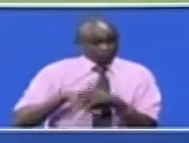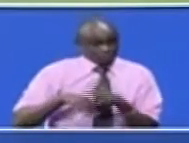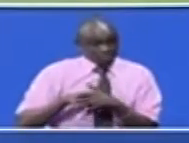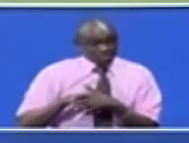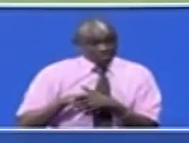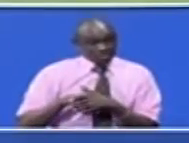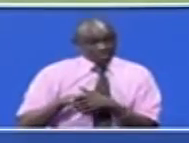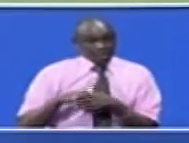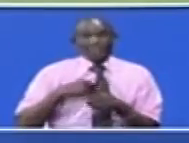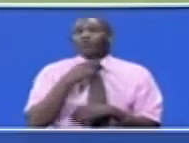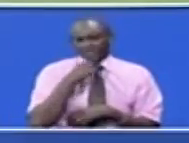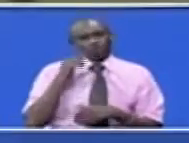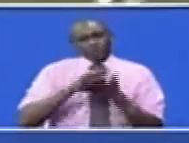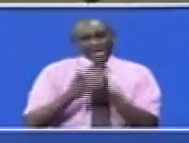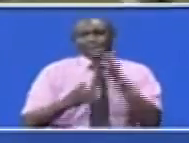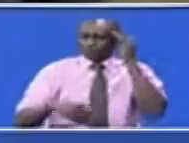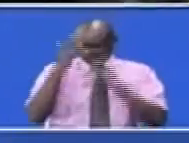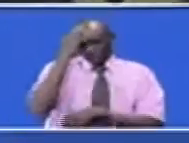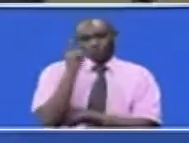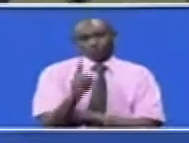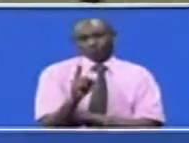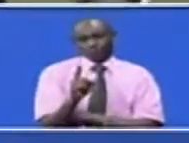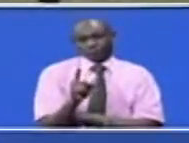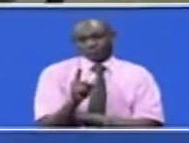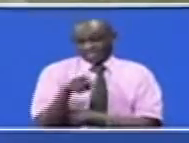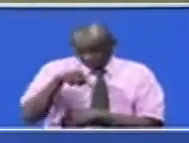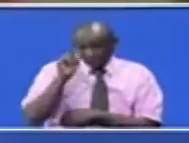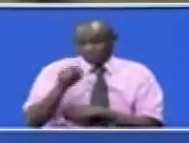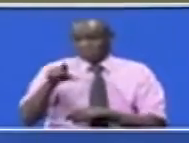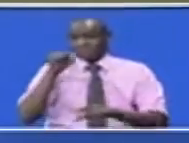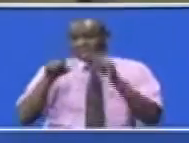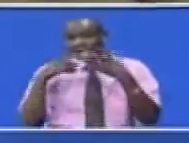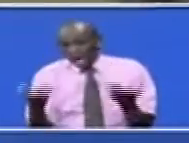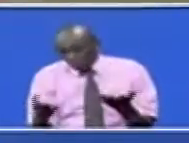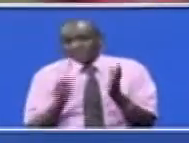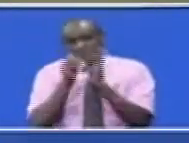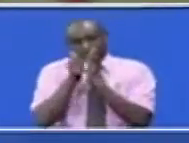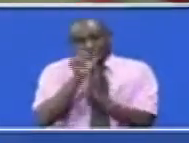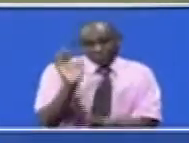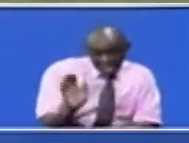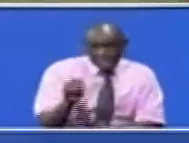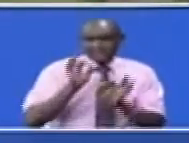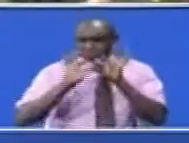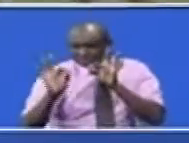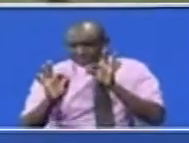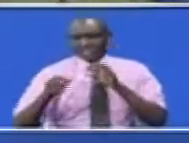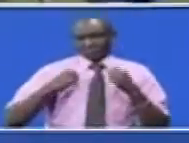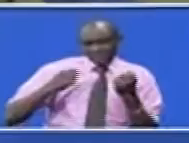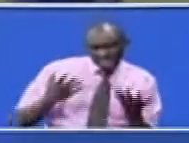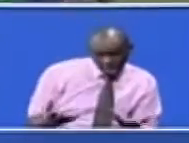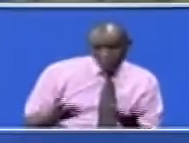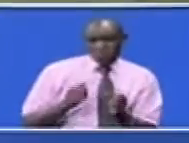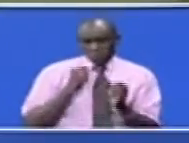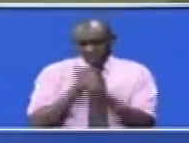be a professional player. The players will be selected based on their skills, speed, fitness,